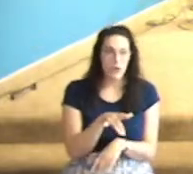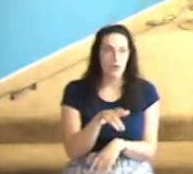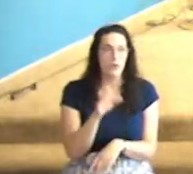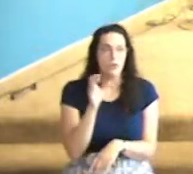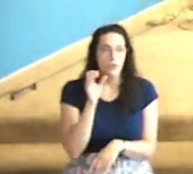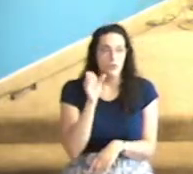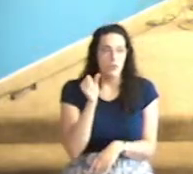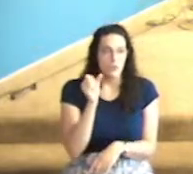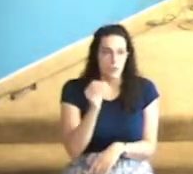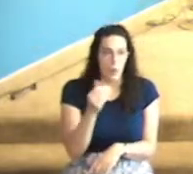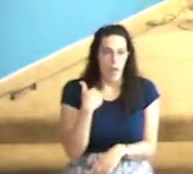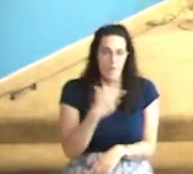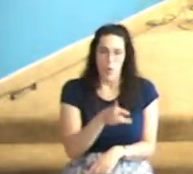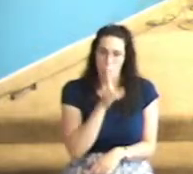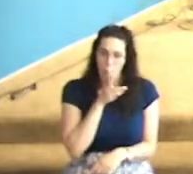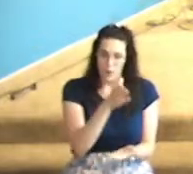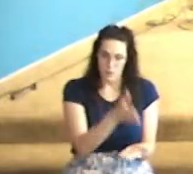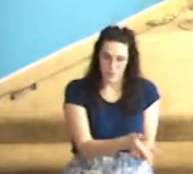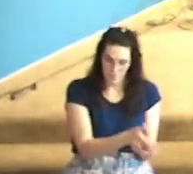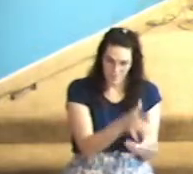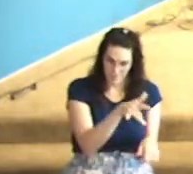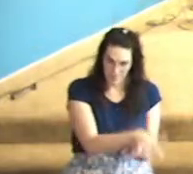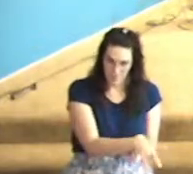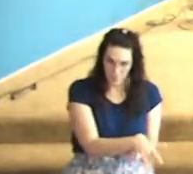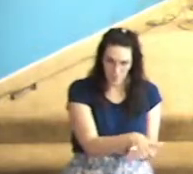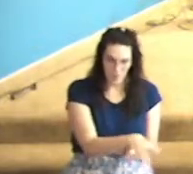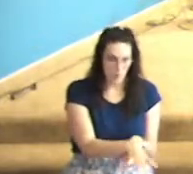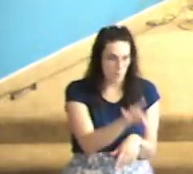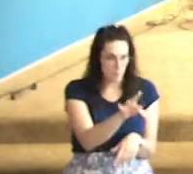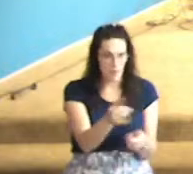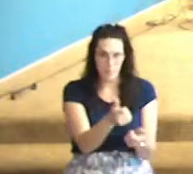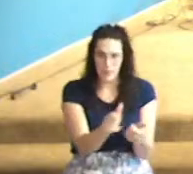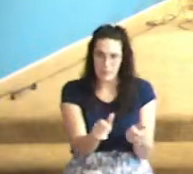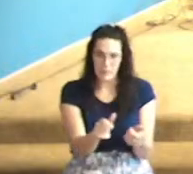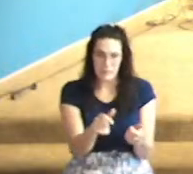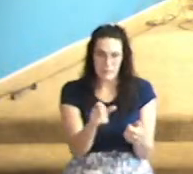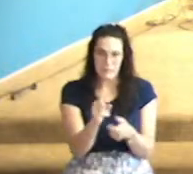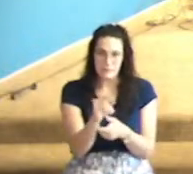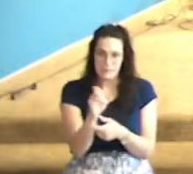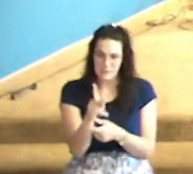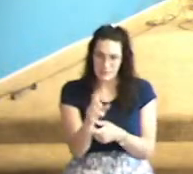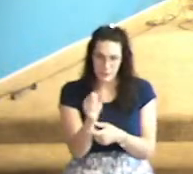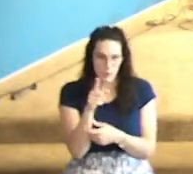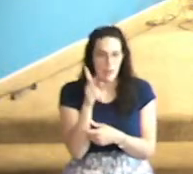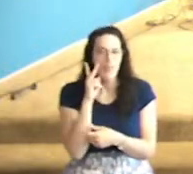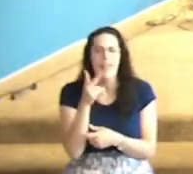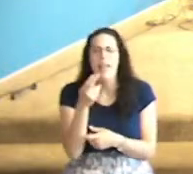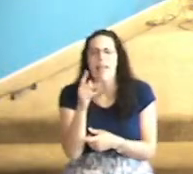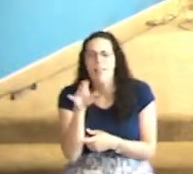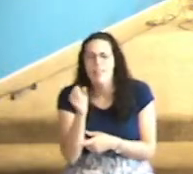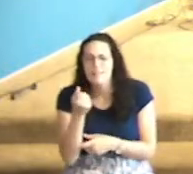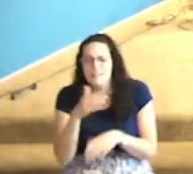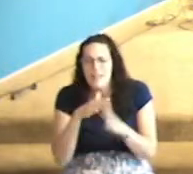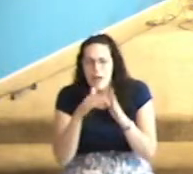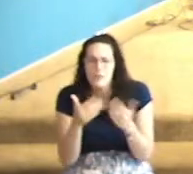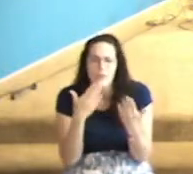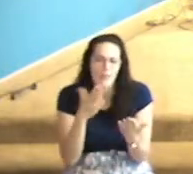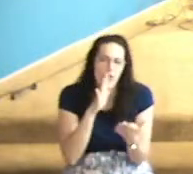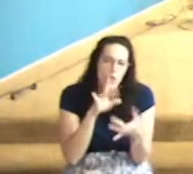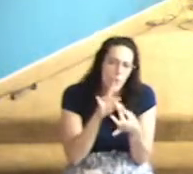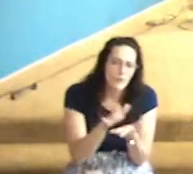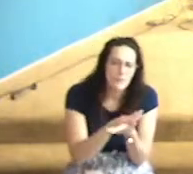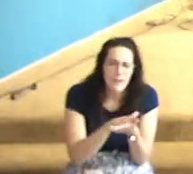So we got a water stop available. Pick up any sticks you see for Helen, and thankful for her cooperation and